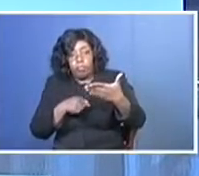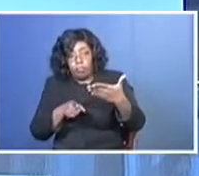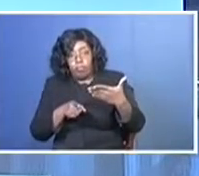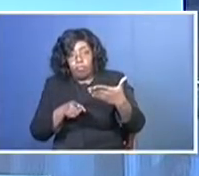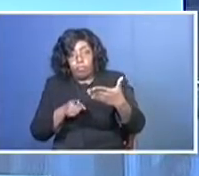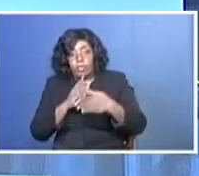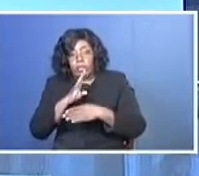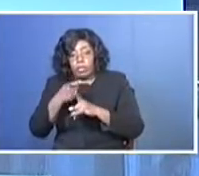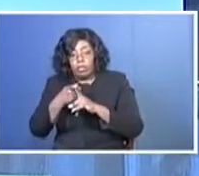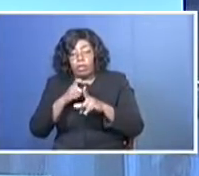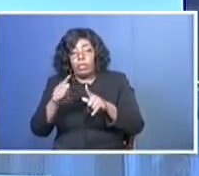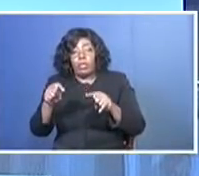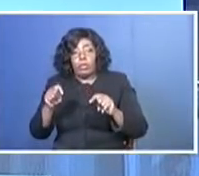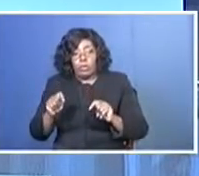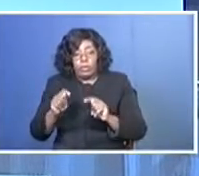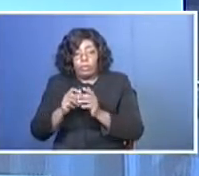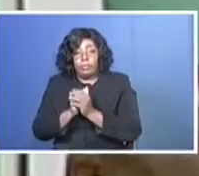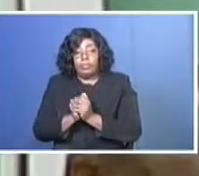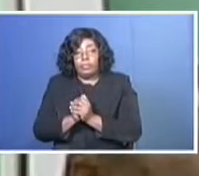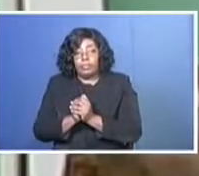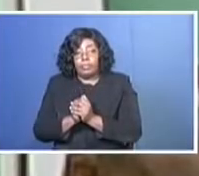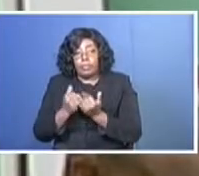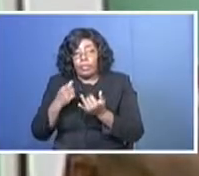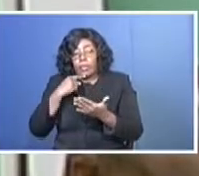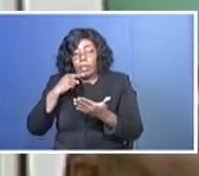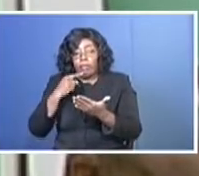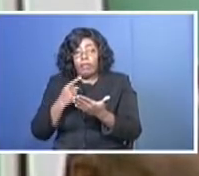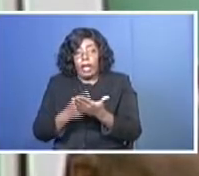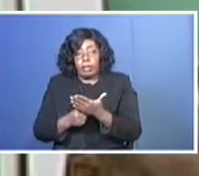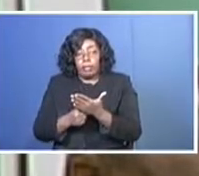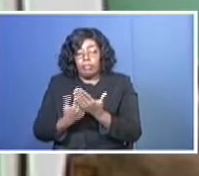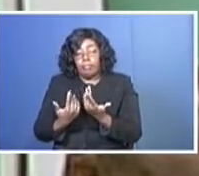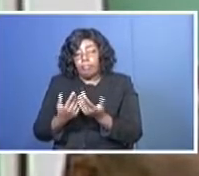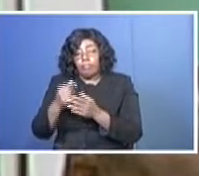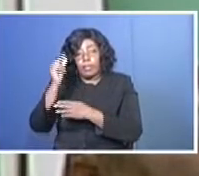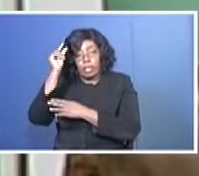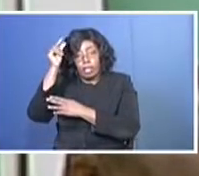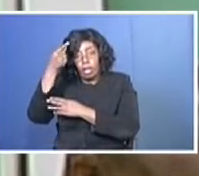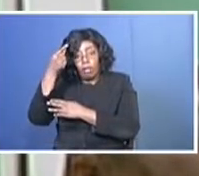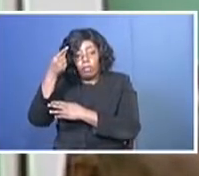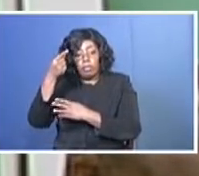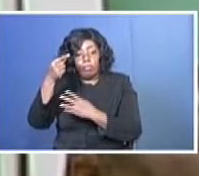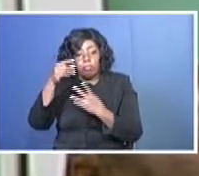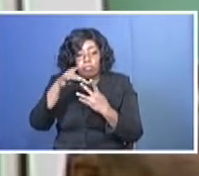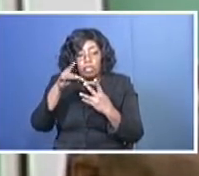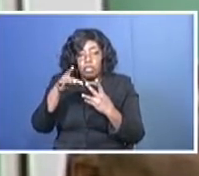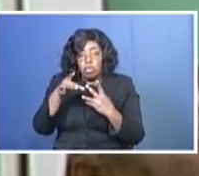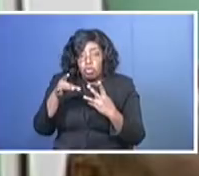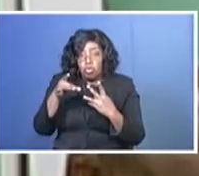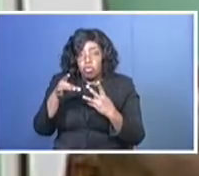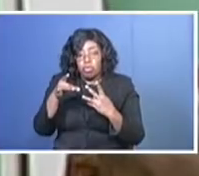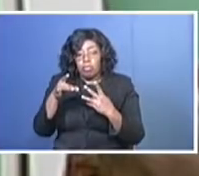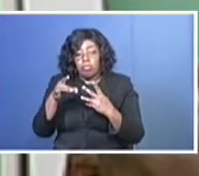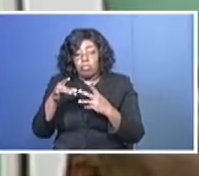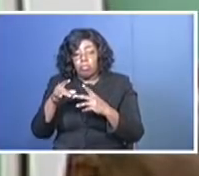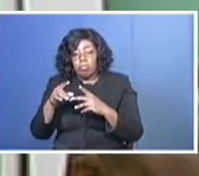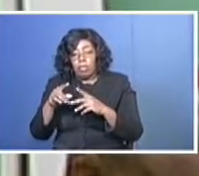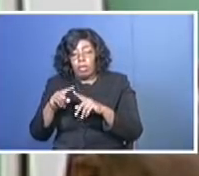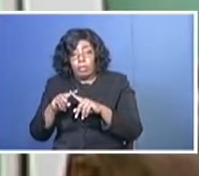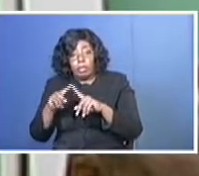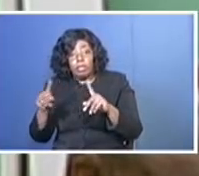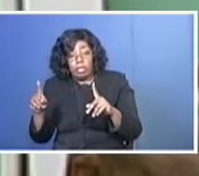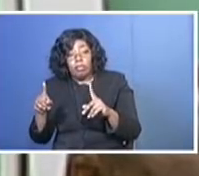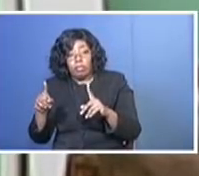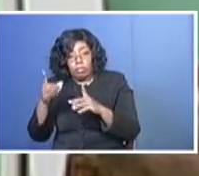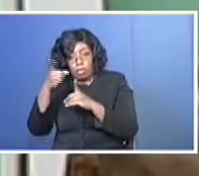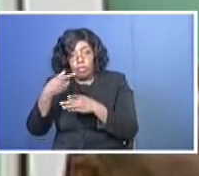speech from the throne. The fact that a government may choose a different agenda